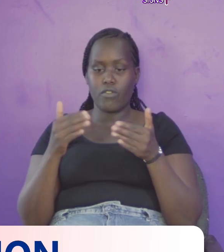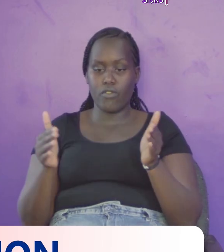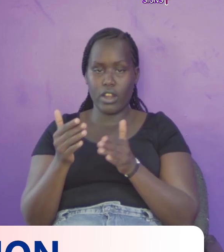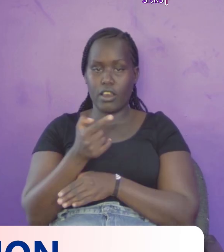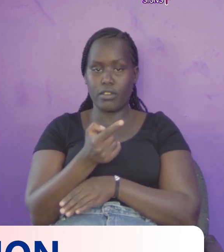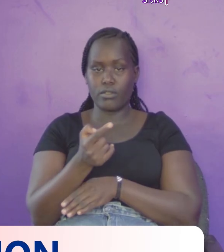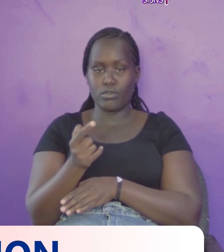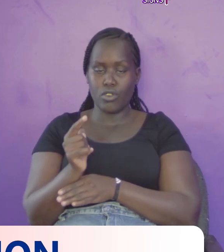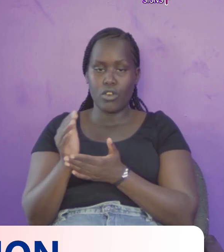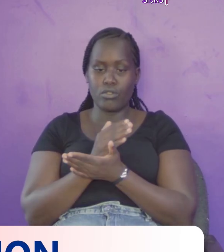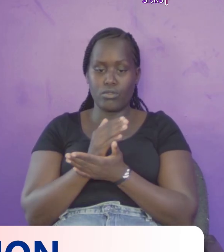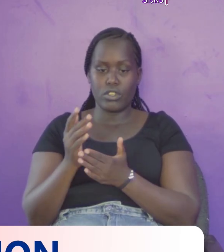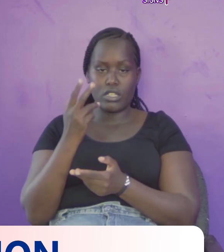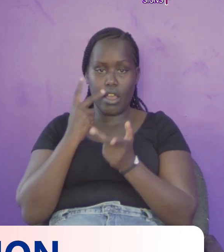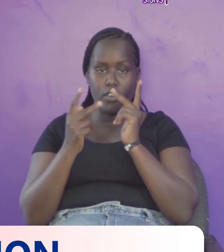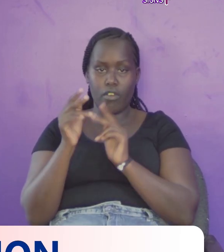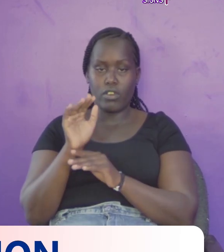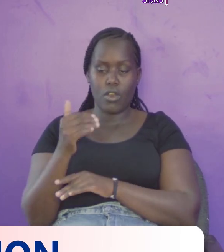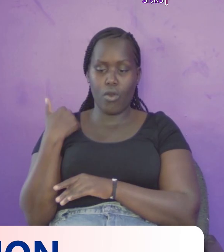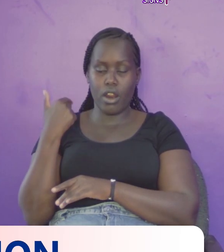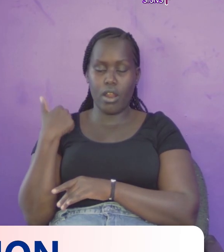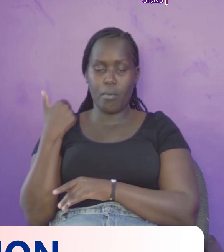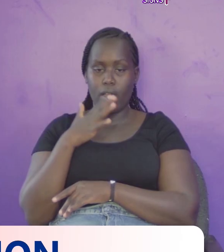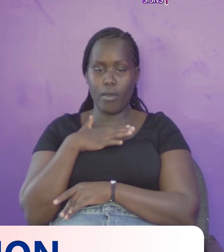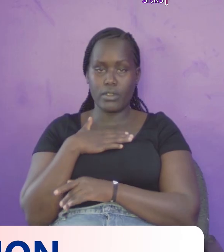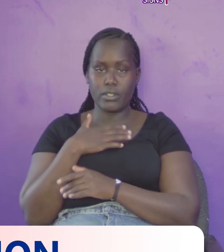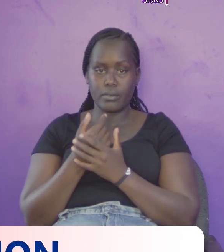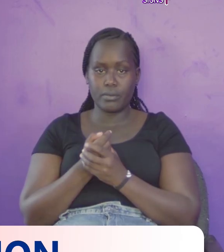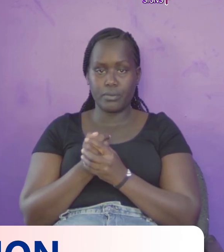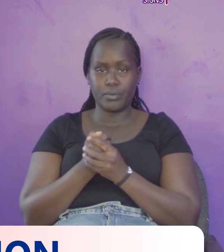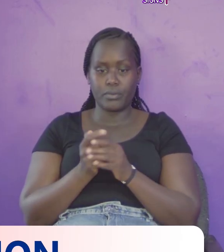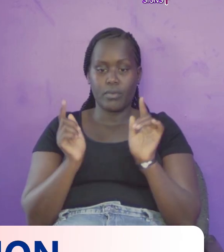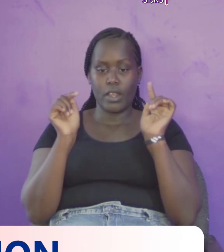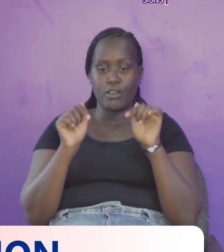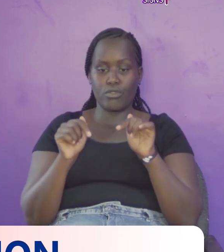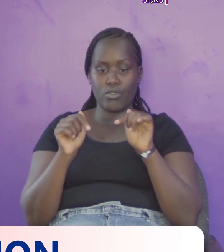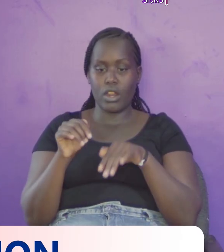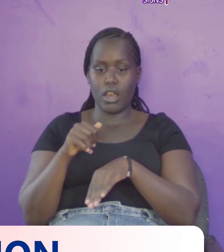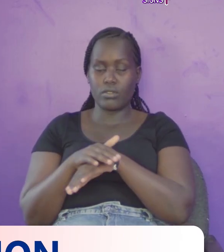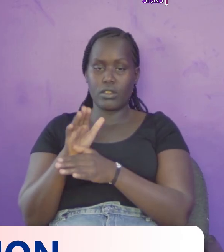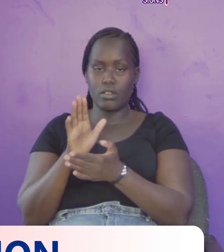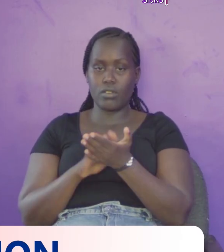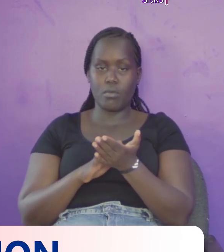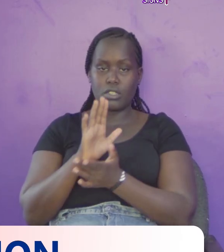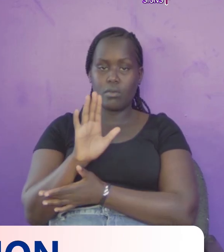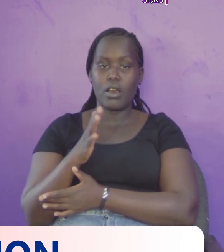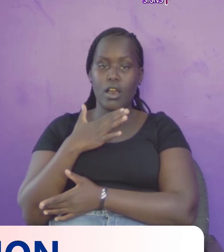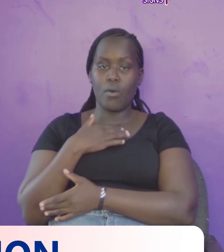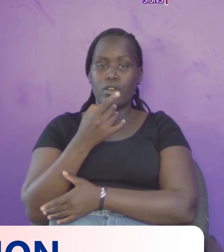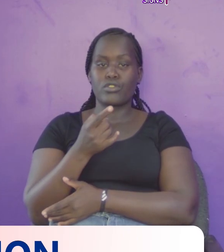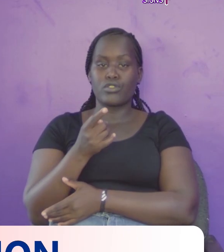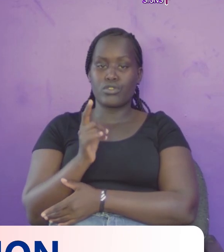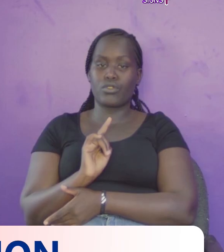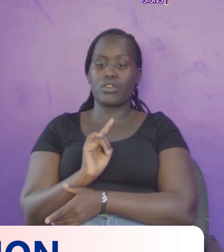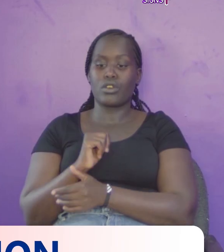on 0111 980384. Today, as you send your comment, I want you to make me